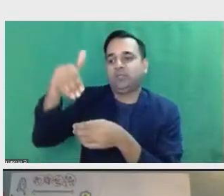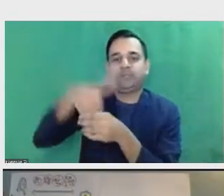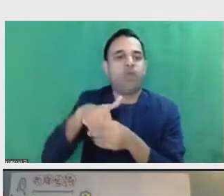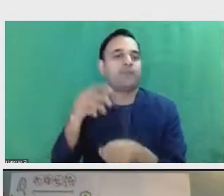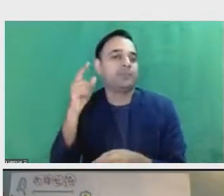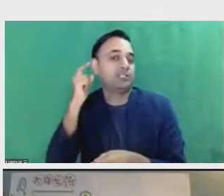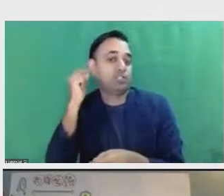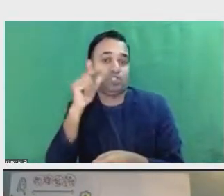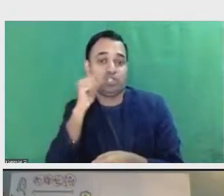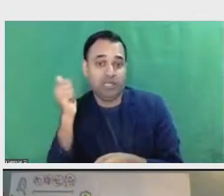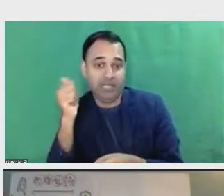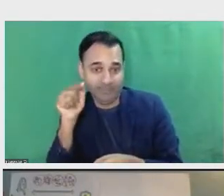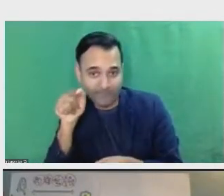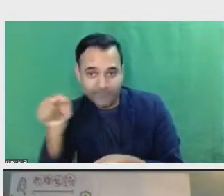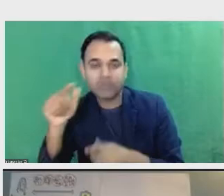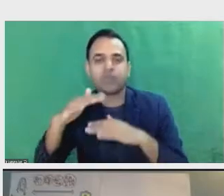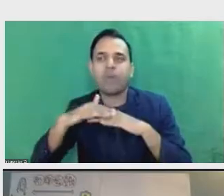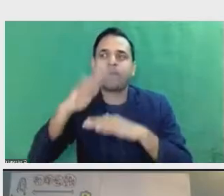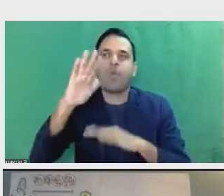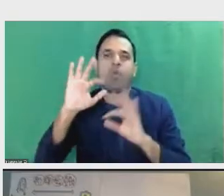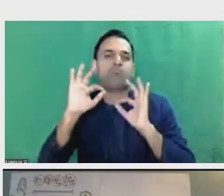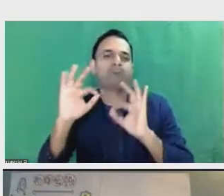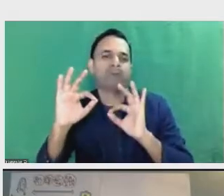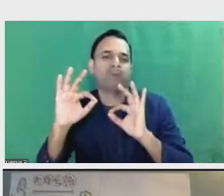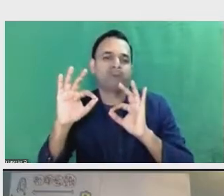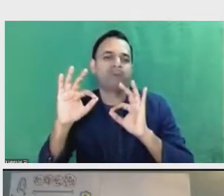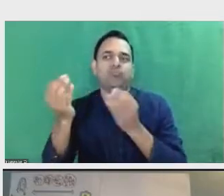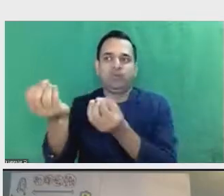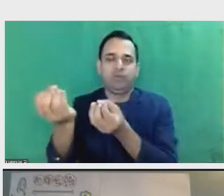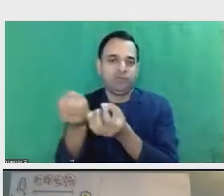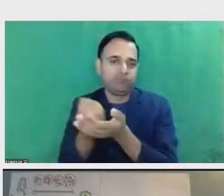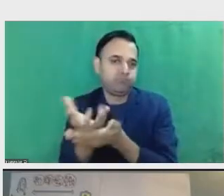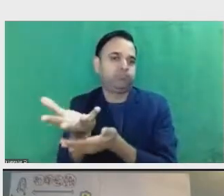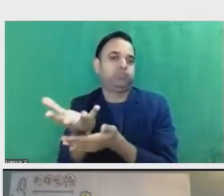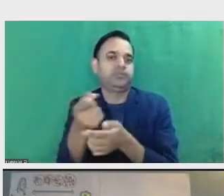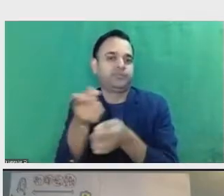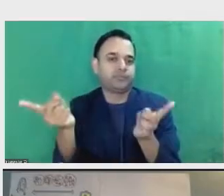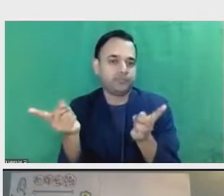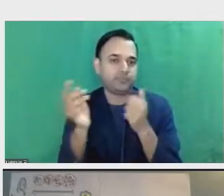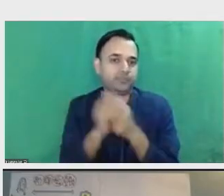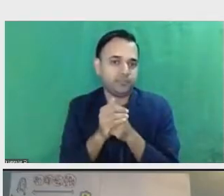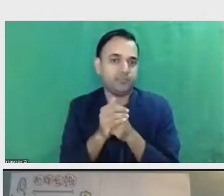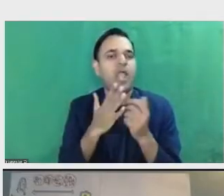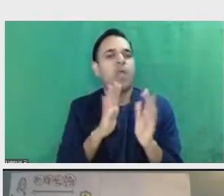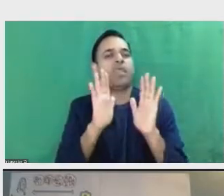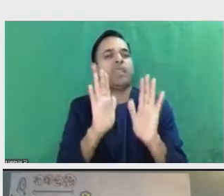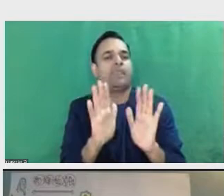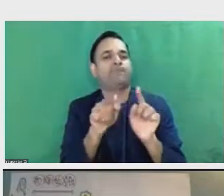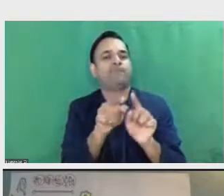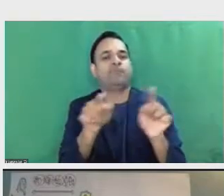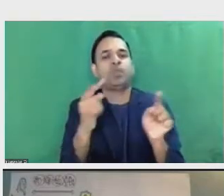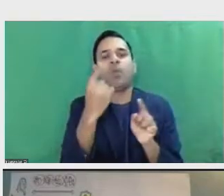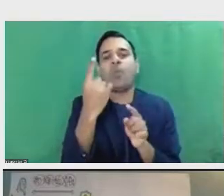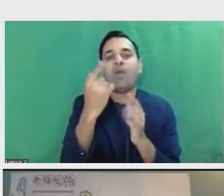leave with you. The one on the lesson learned and the fact we need the frameworks, that is a framework for all. And that's